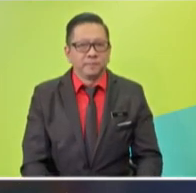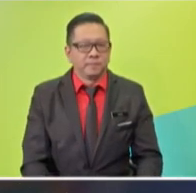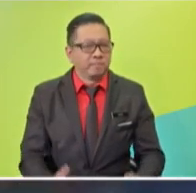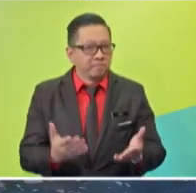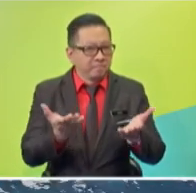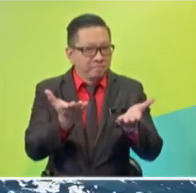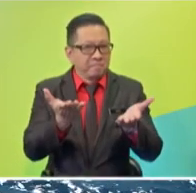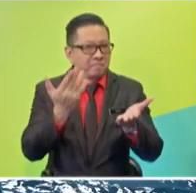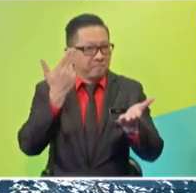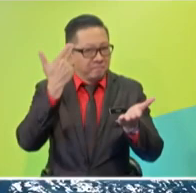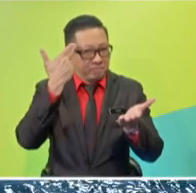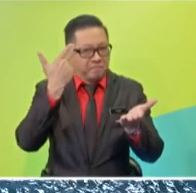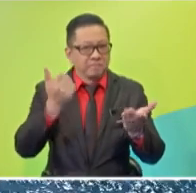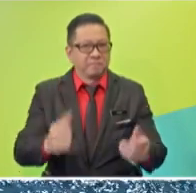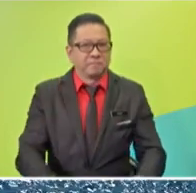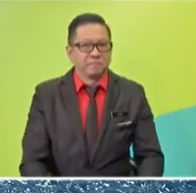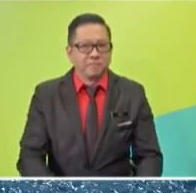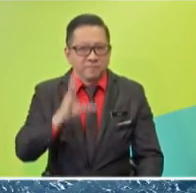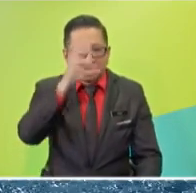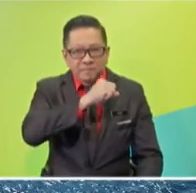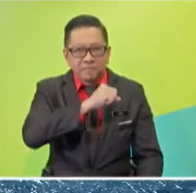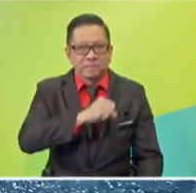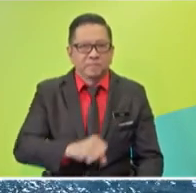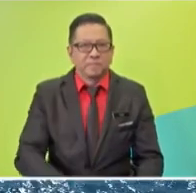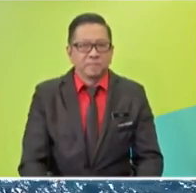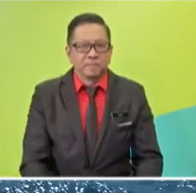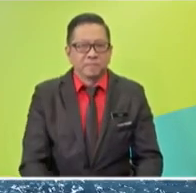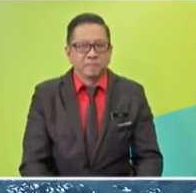Haris. Okay. Haris, make a guess.